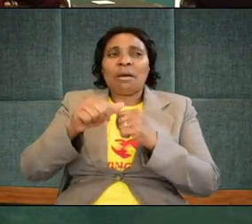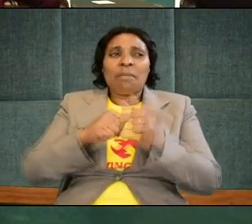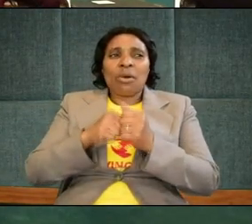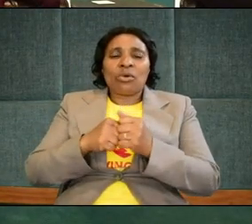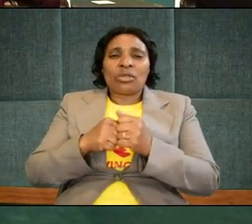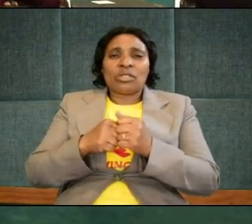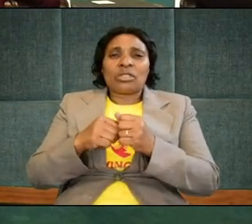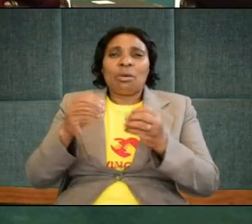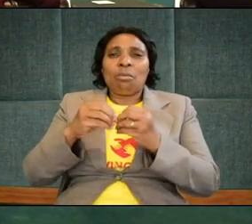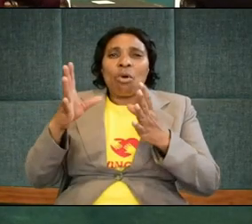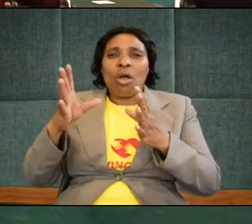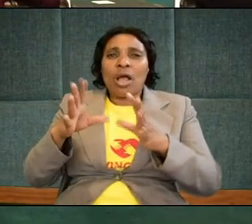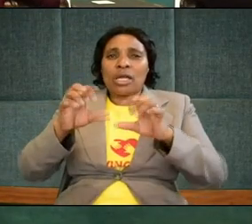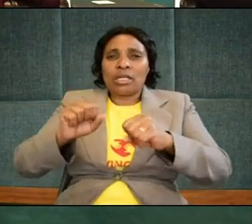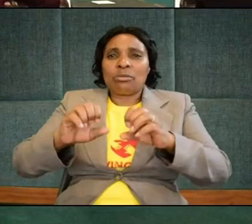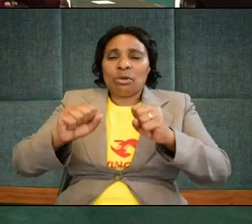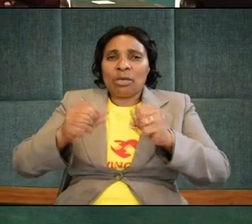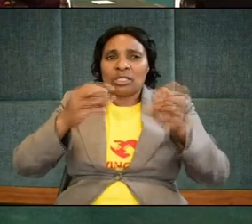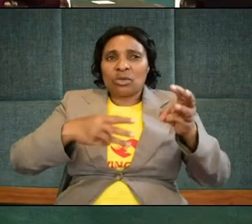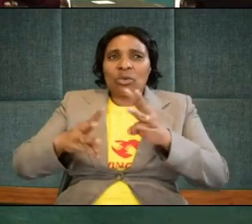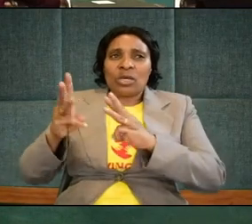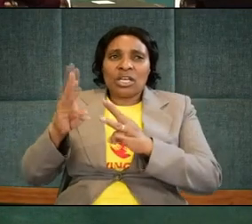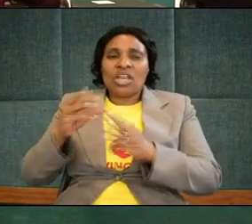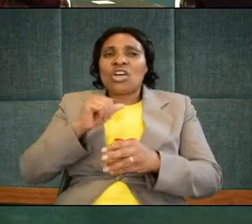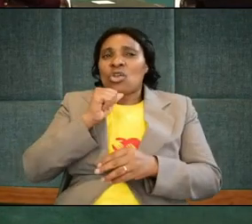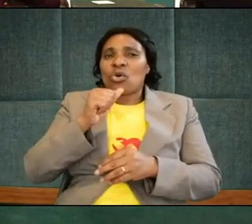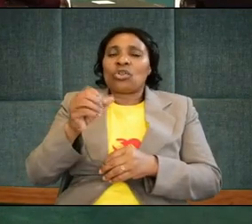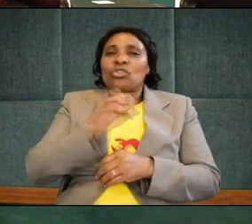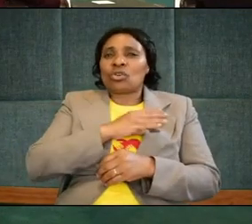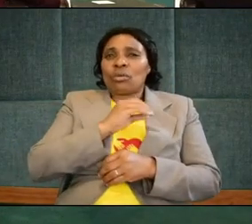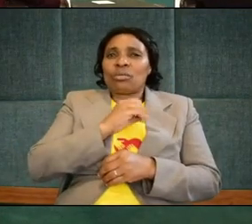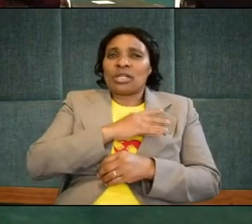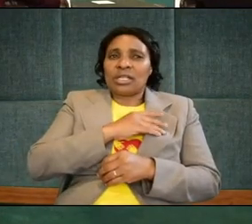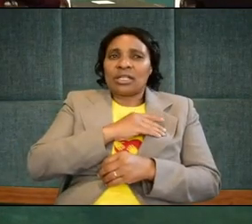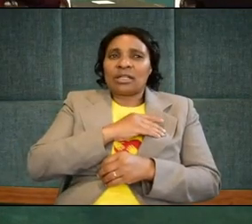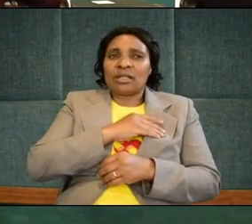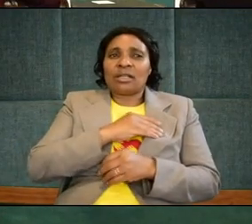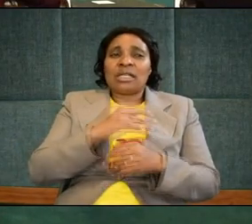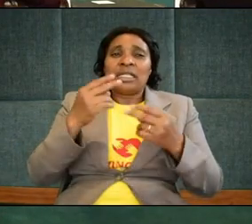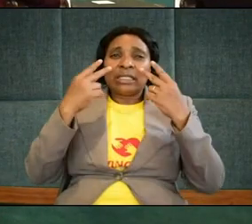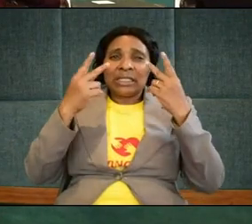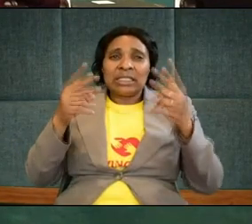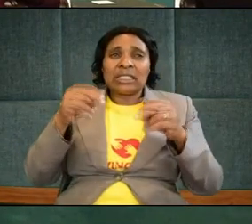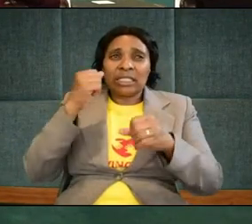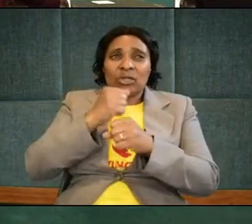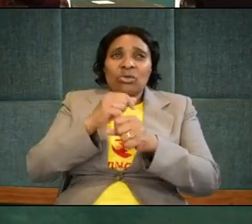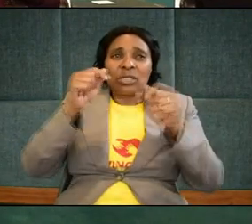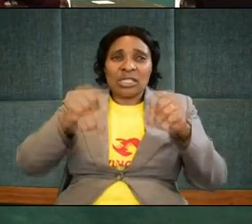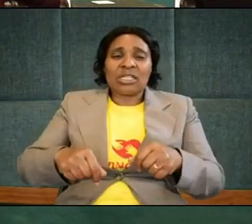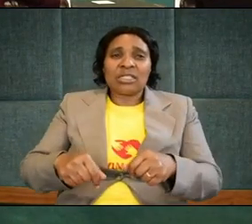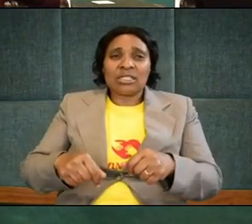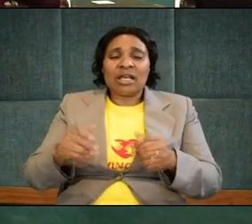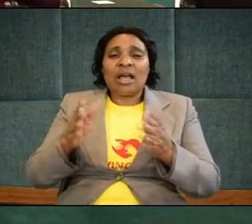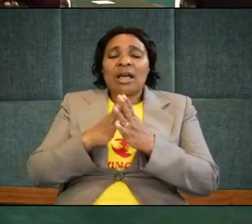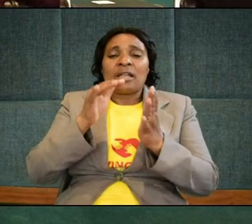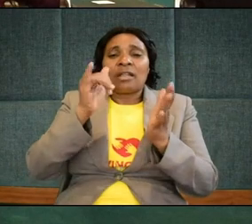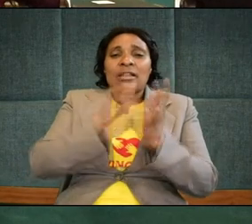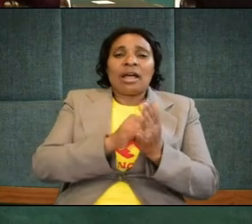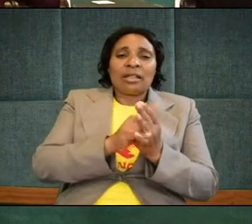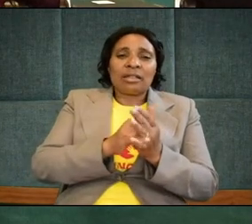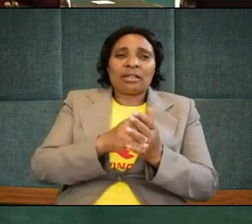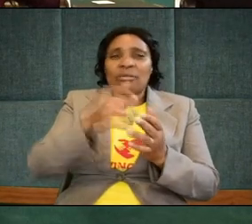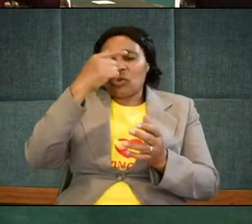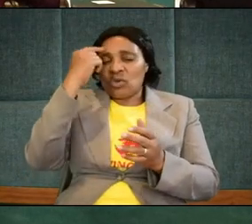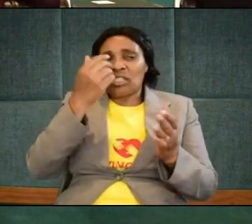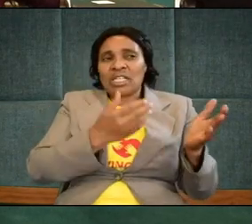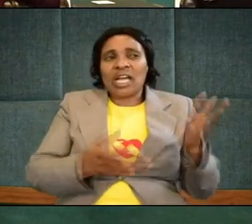he talked about it to God in more of a diplomatic way, not complaining, not saying that they're doing this and that. Mm-hmm. So I believe he handled it very